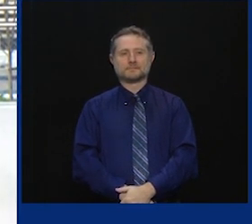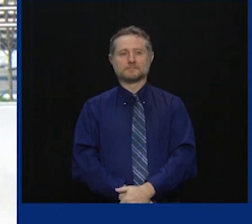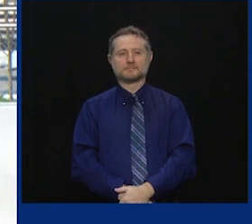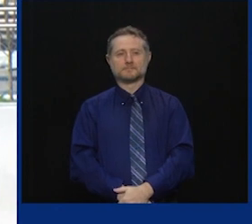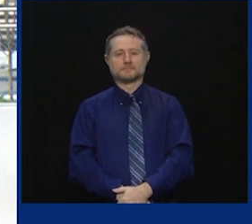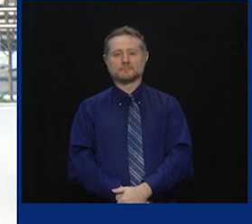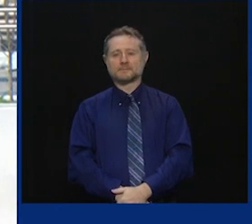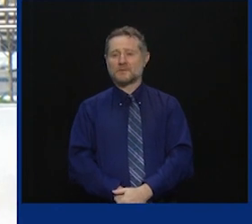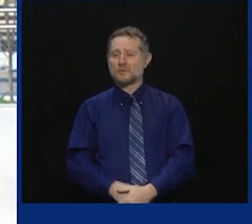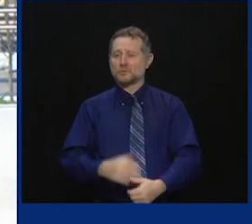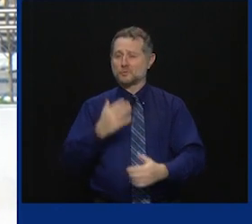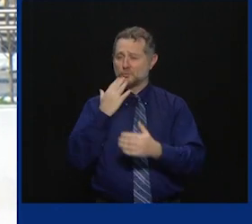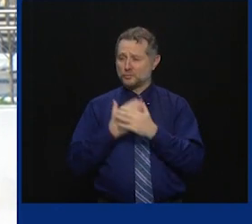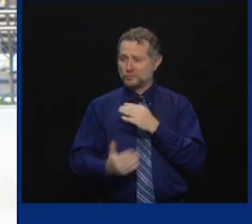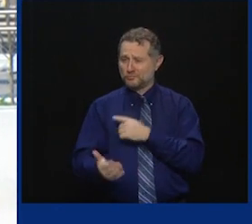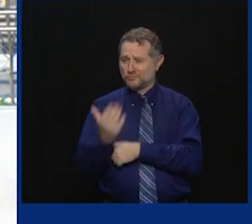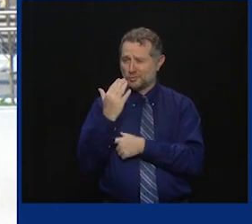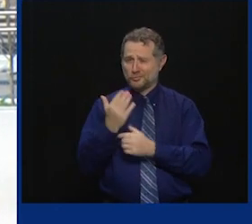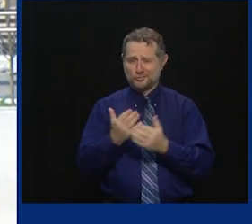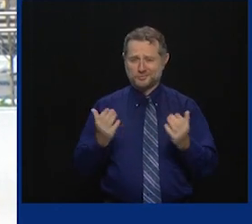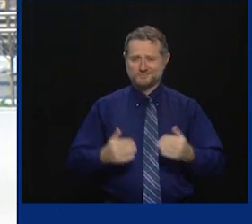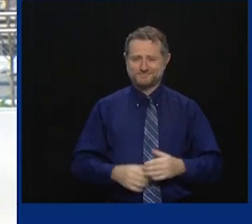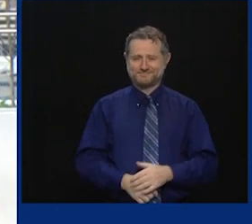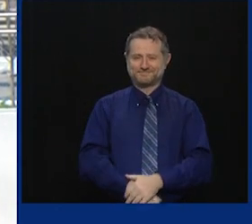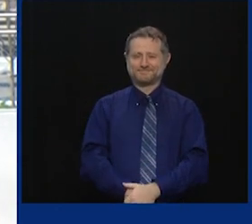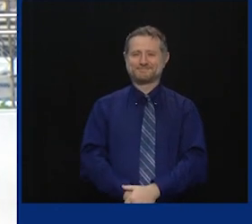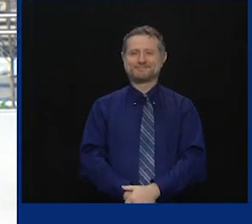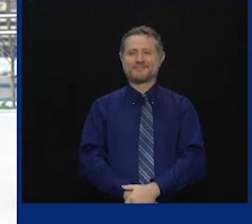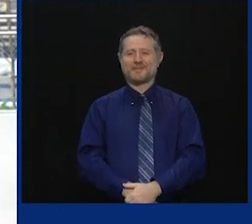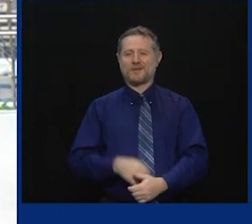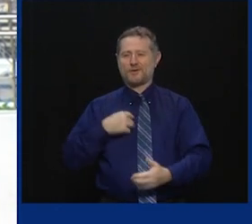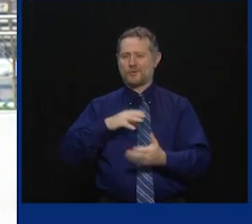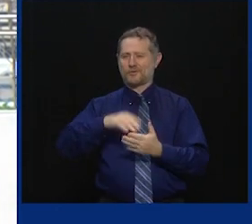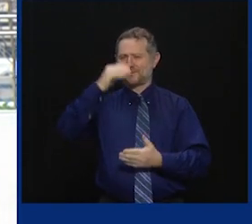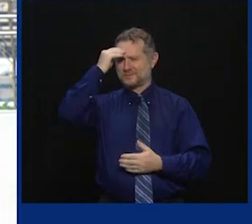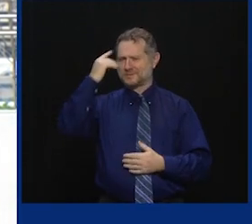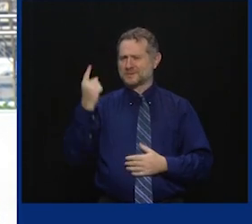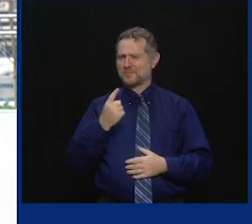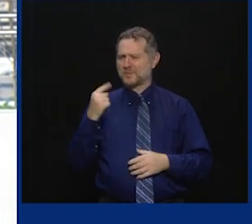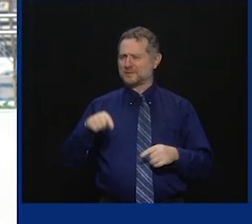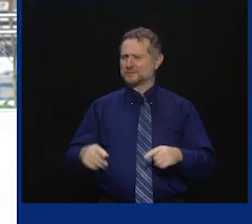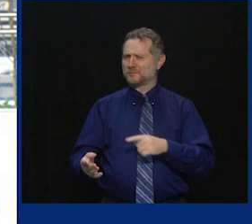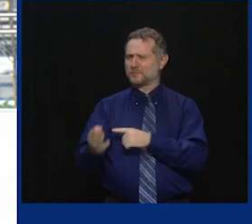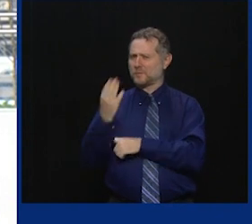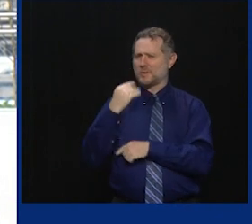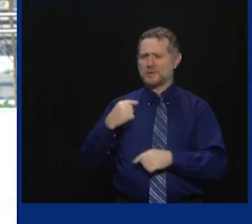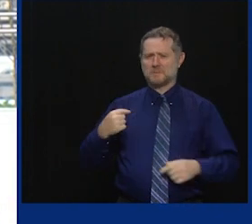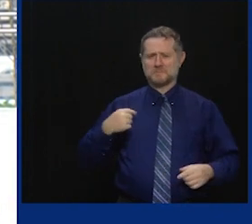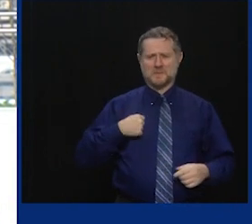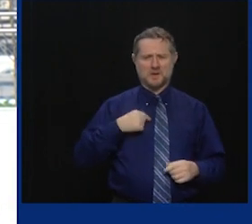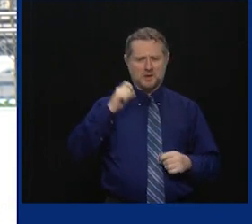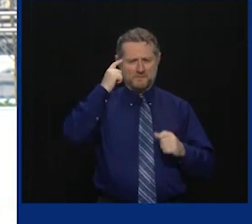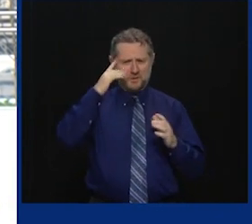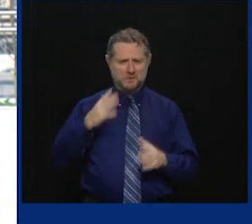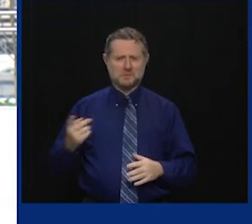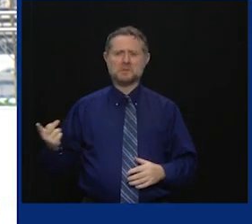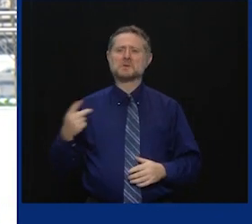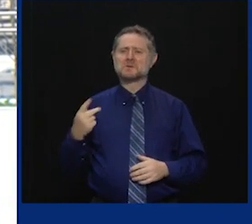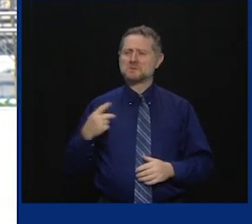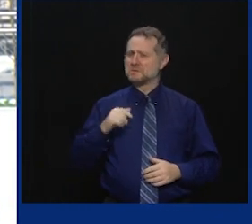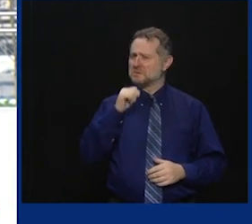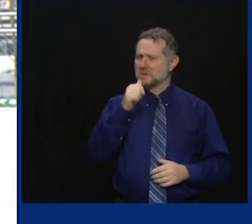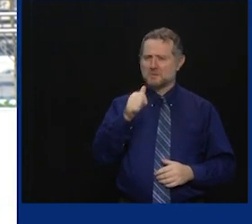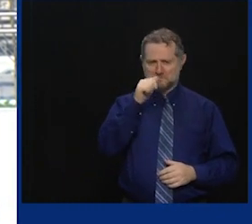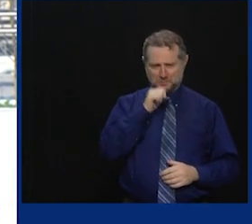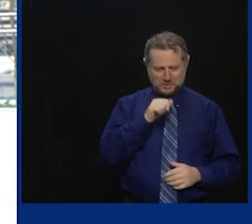Good morning. You know, I learned something this morning. Both I and the governor are impatient people.